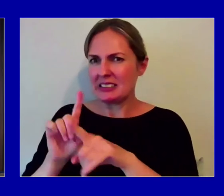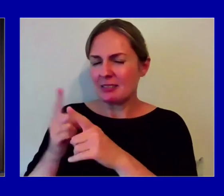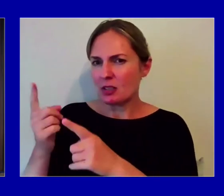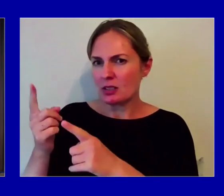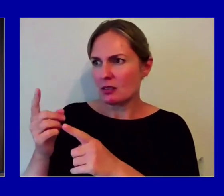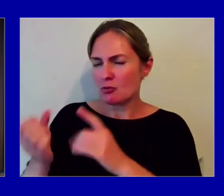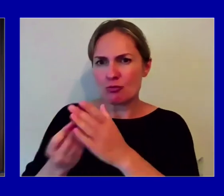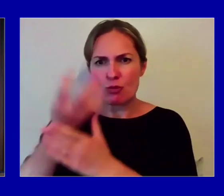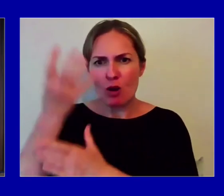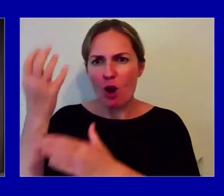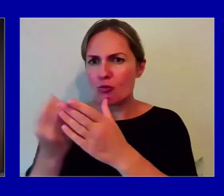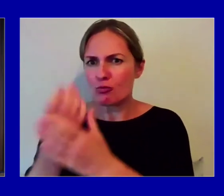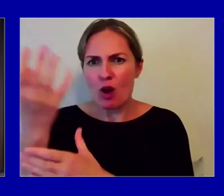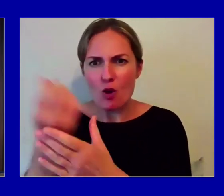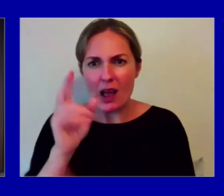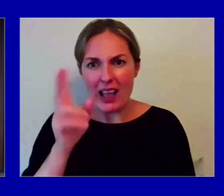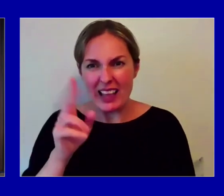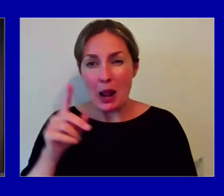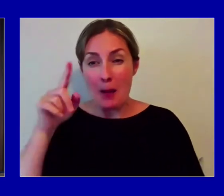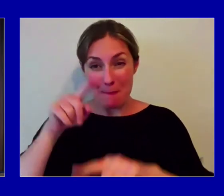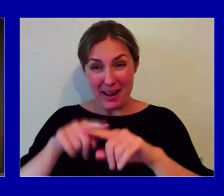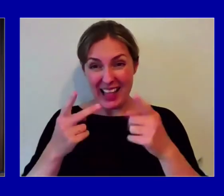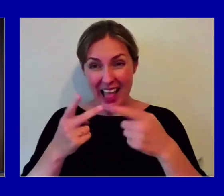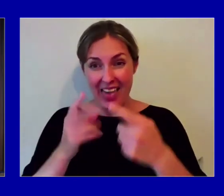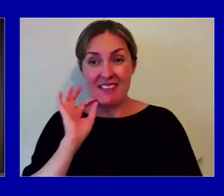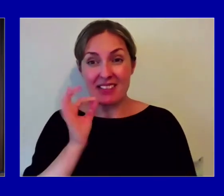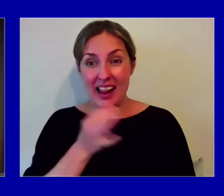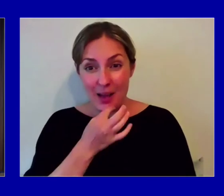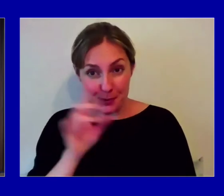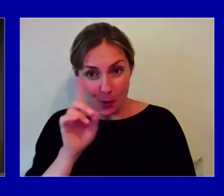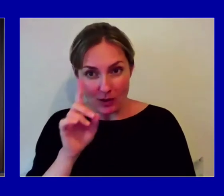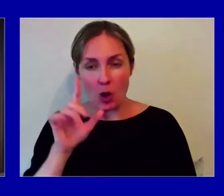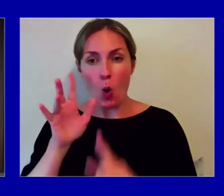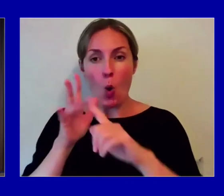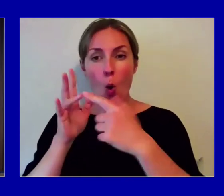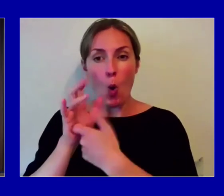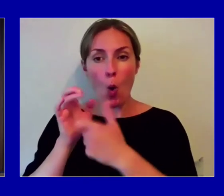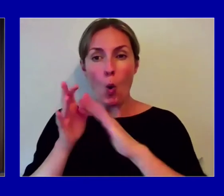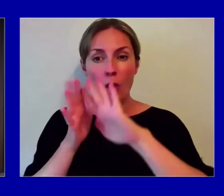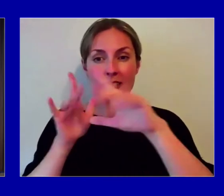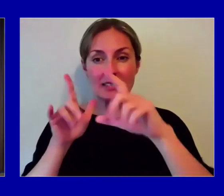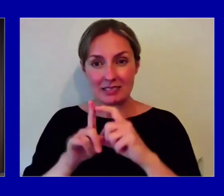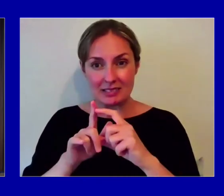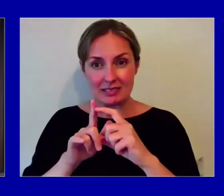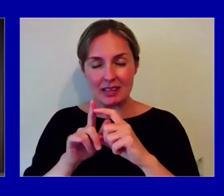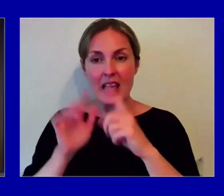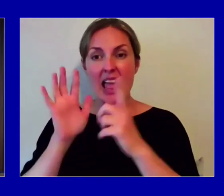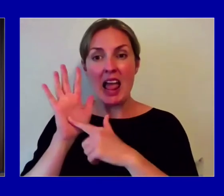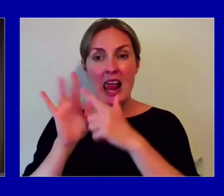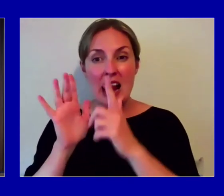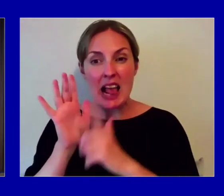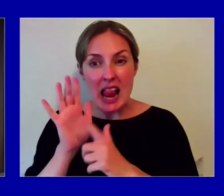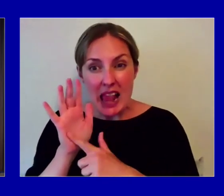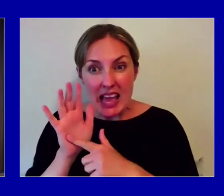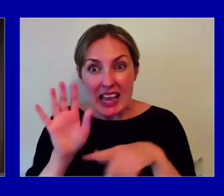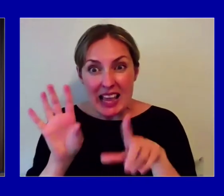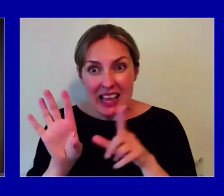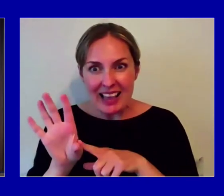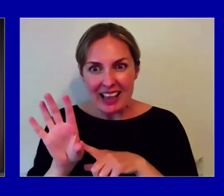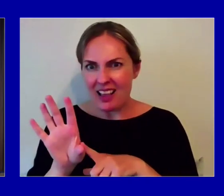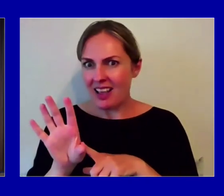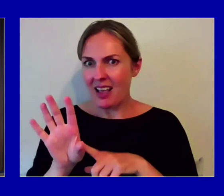got orchids plants we got lilies and we got murnal. Um, all of these plants that we'd also